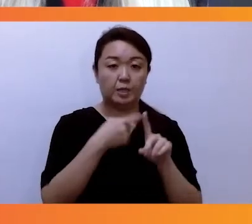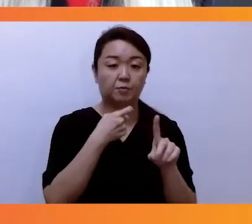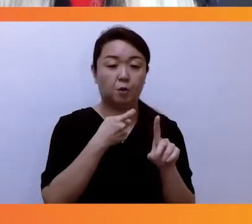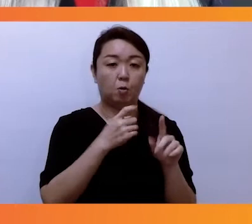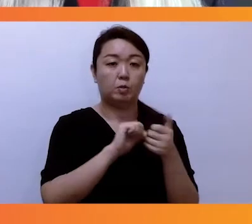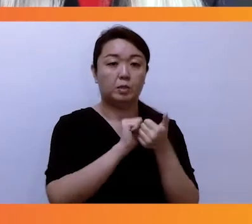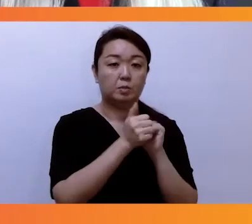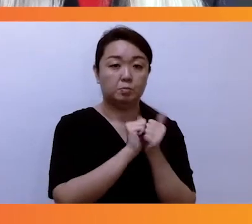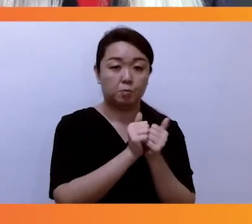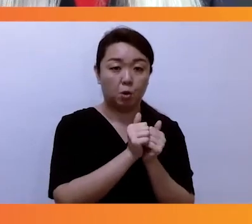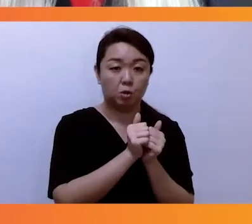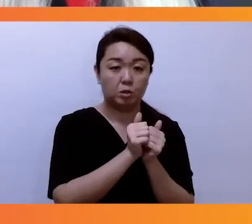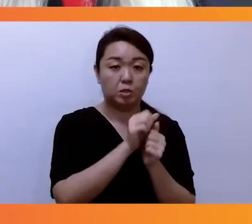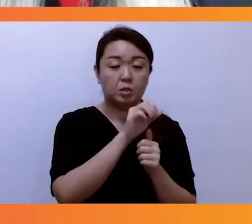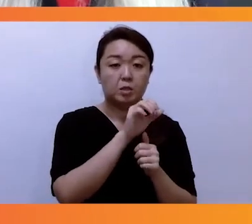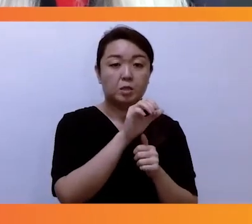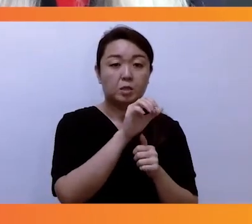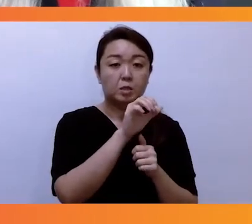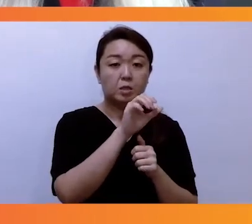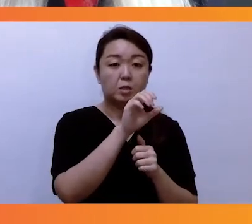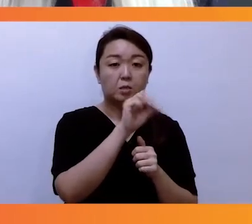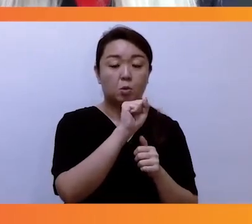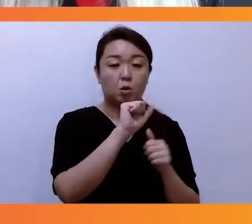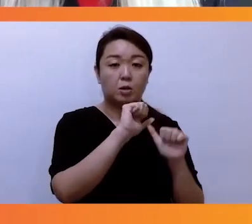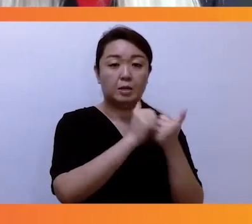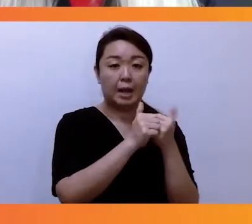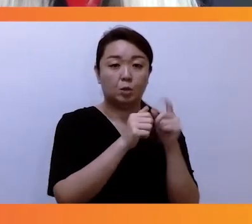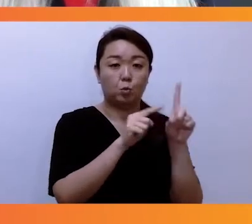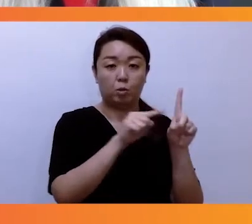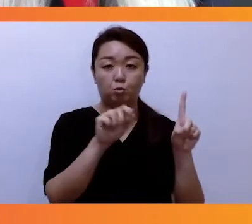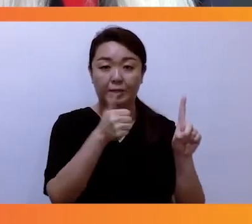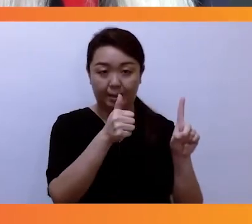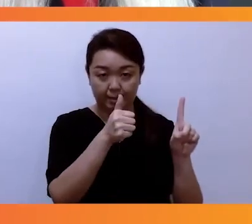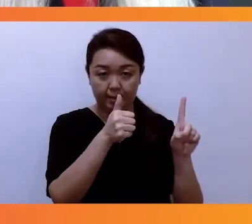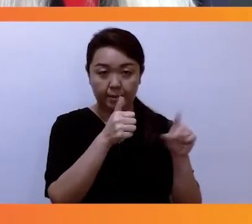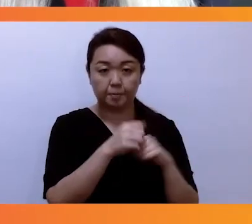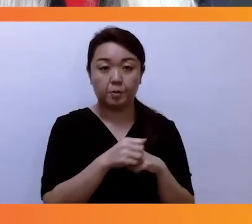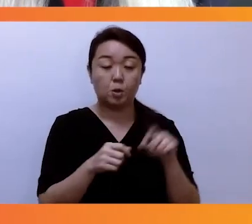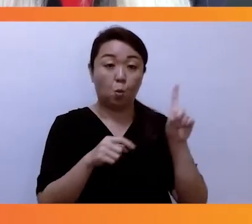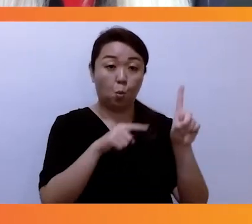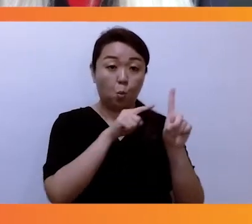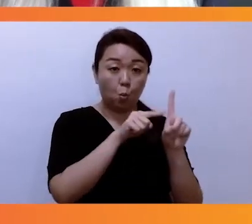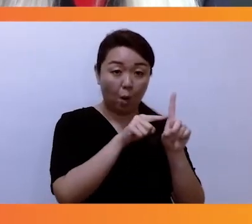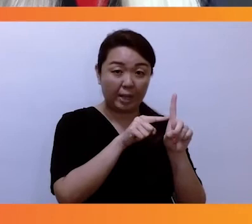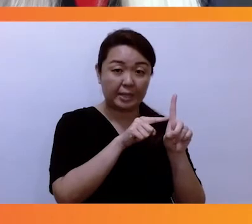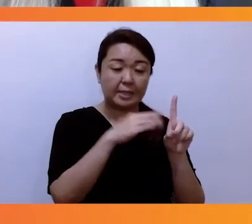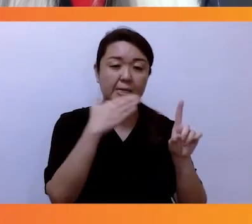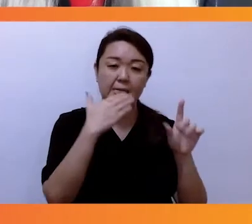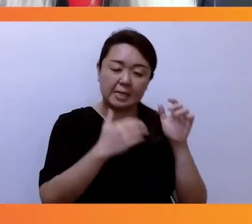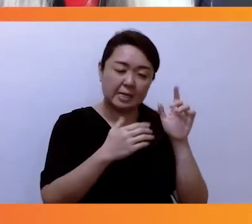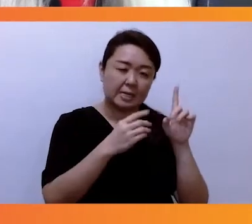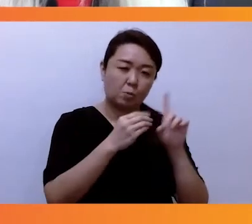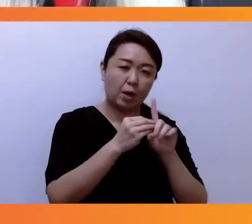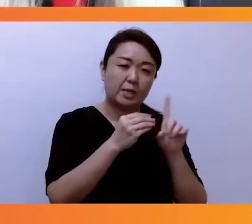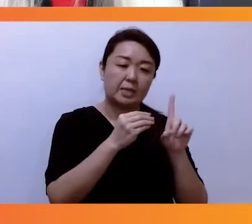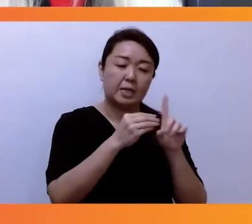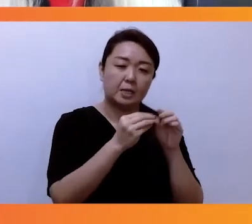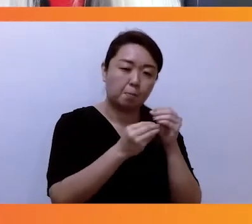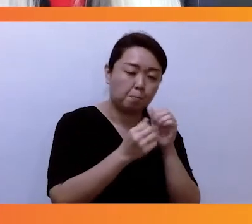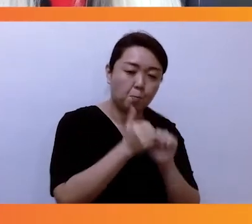impairments go from us, sport class 1 through 10. 1 being the